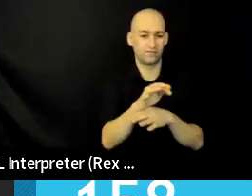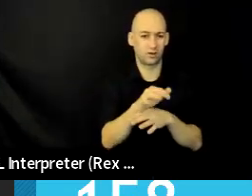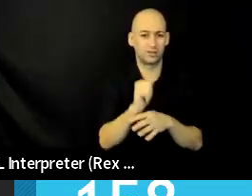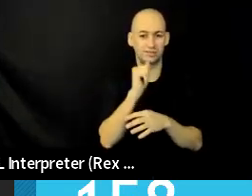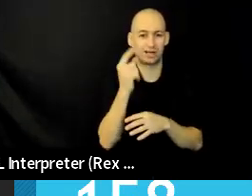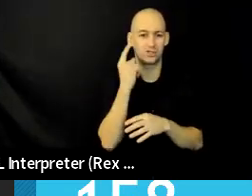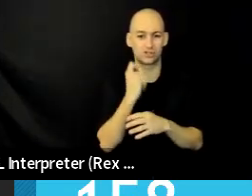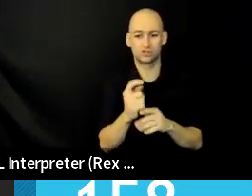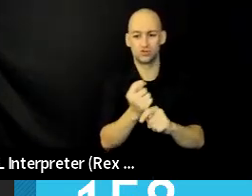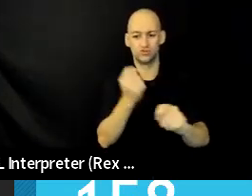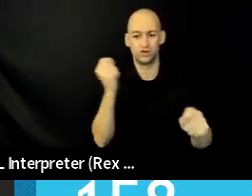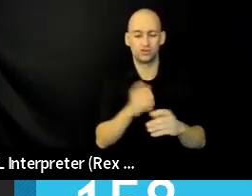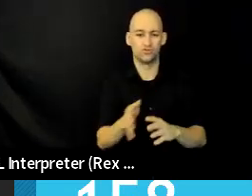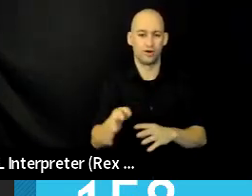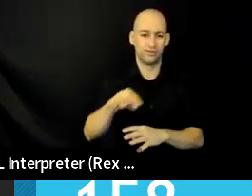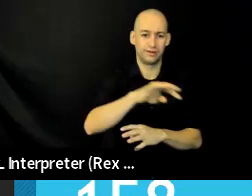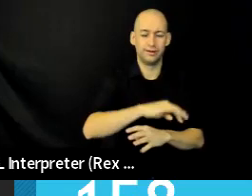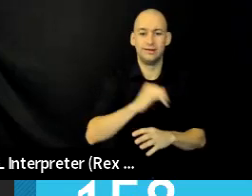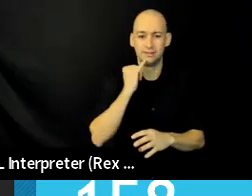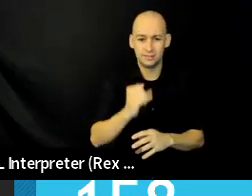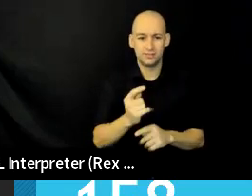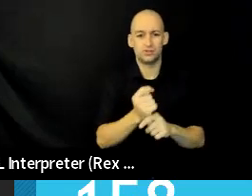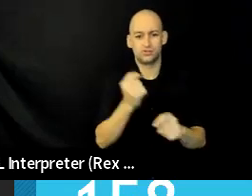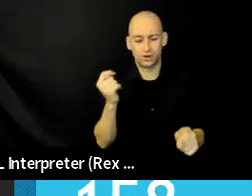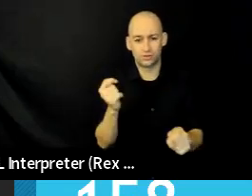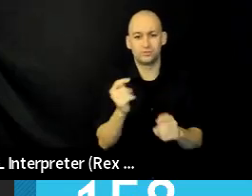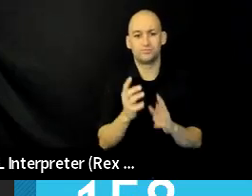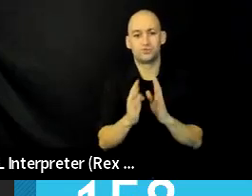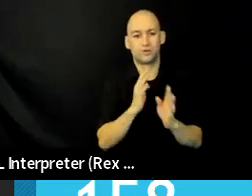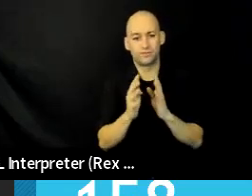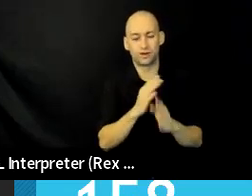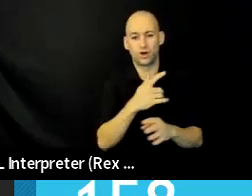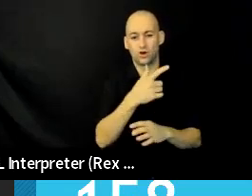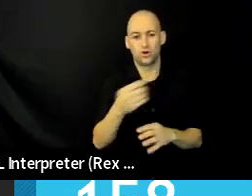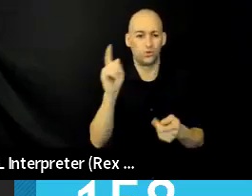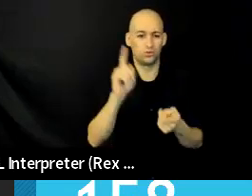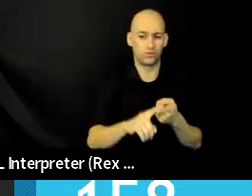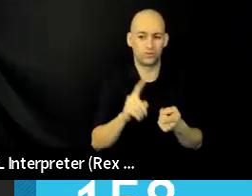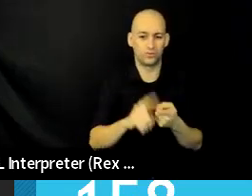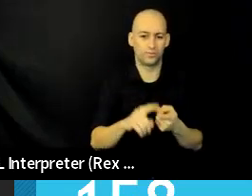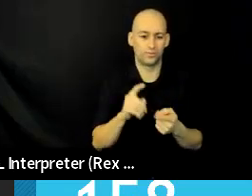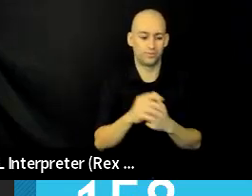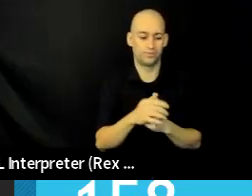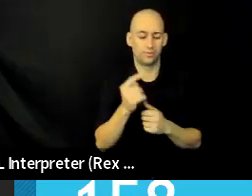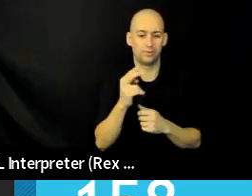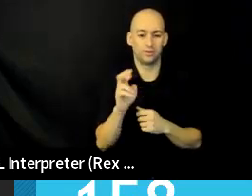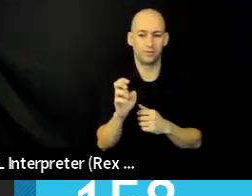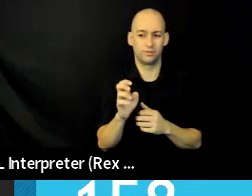traffic coming into San Paso truck stop, it's truck traffic that go to the